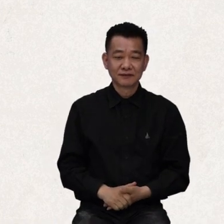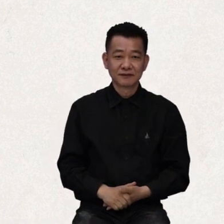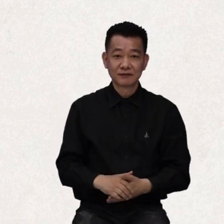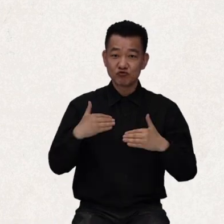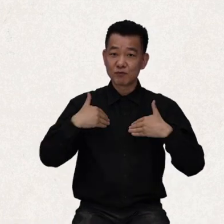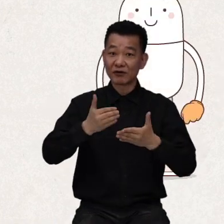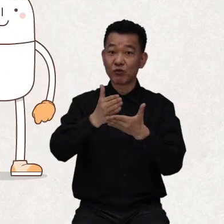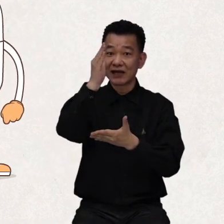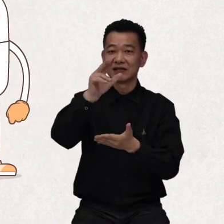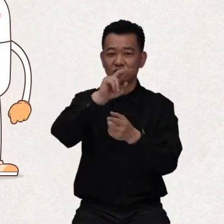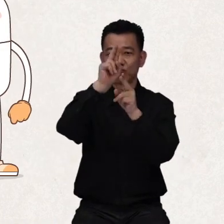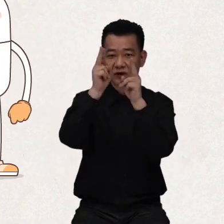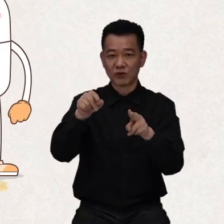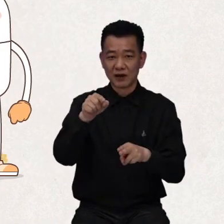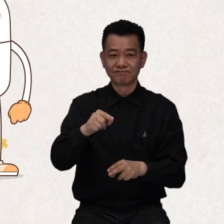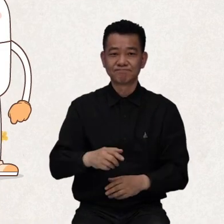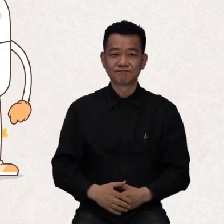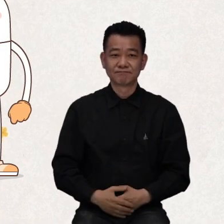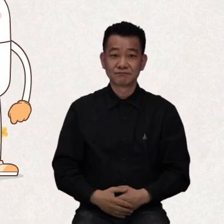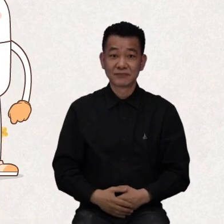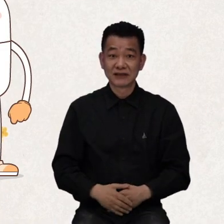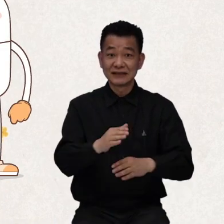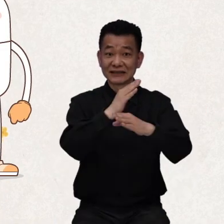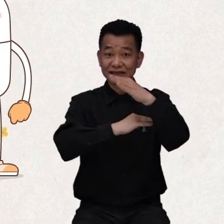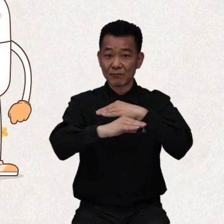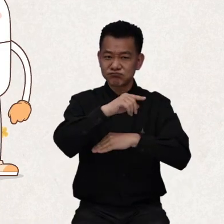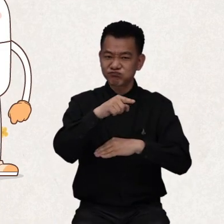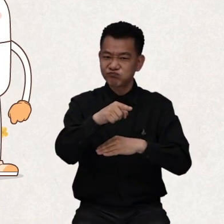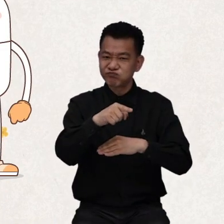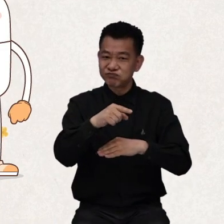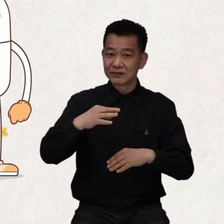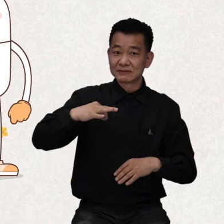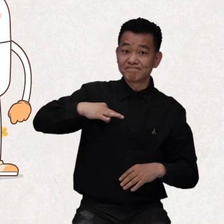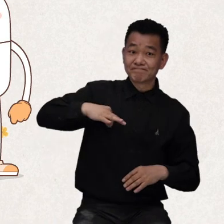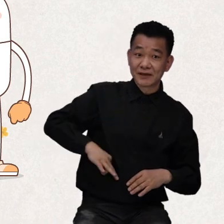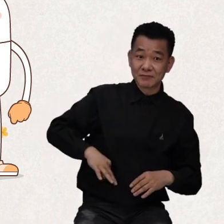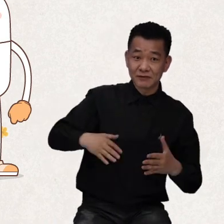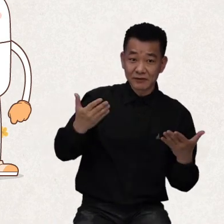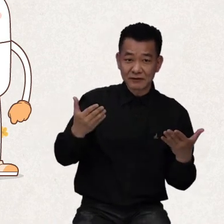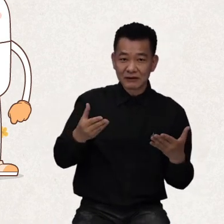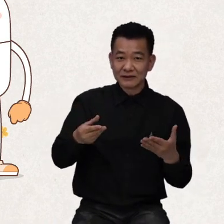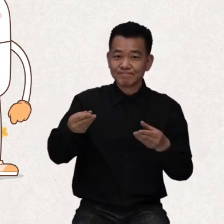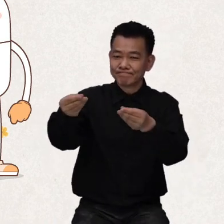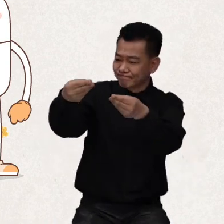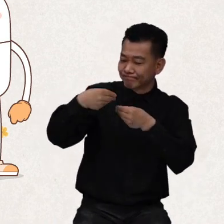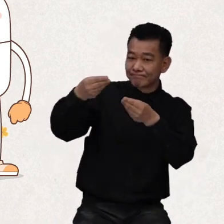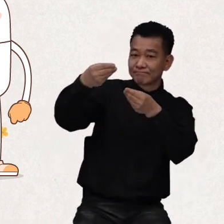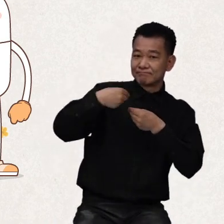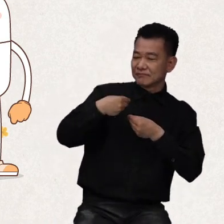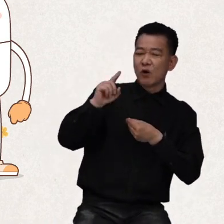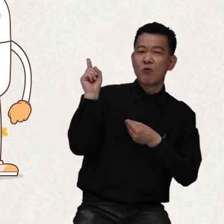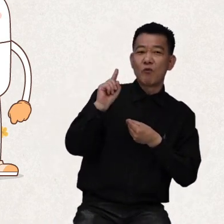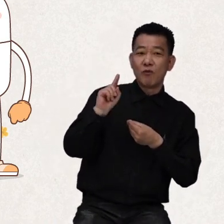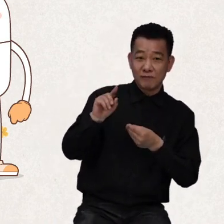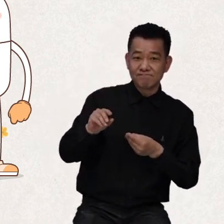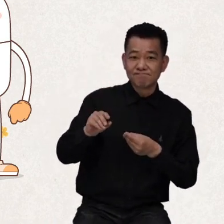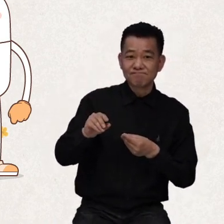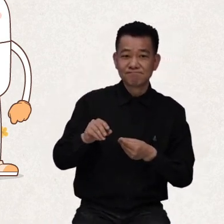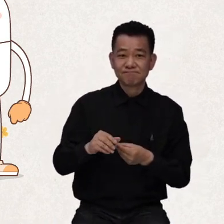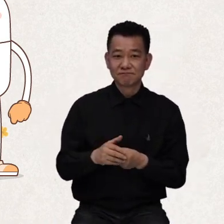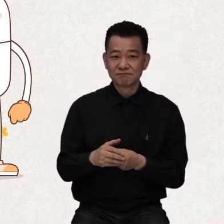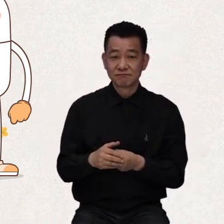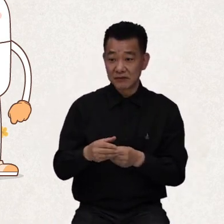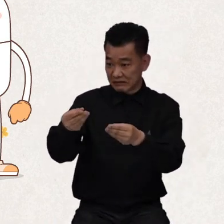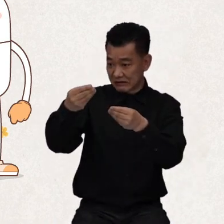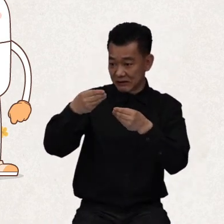century. It was a convention that the first to suggest that persons with disabilities are not only